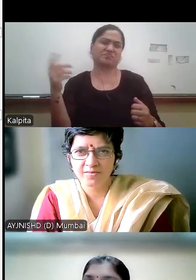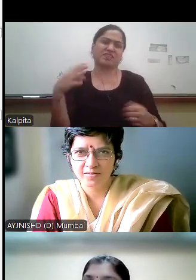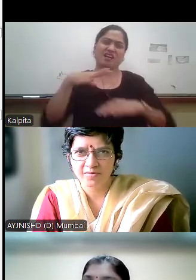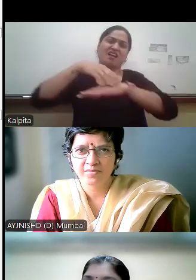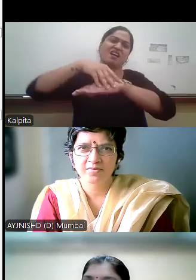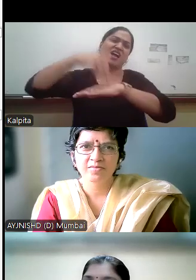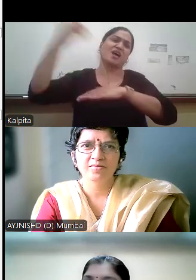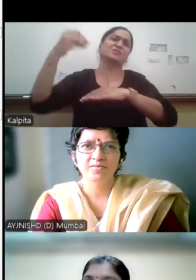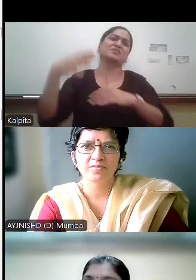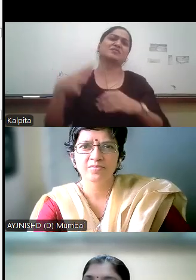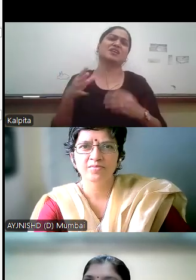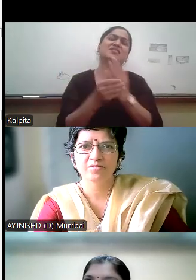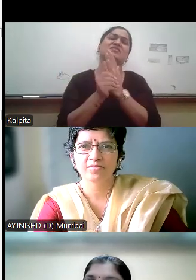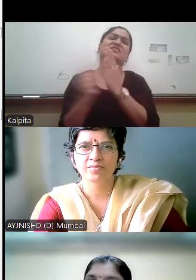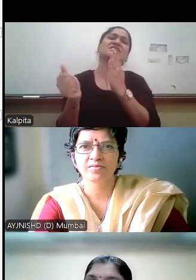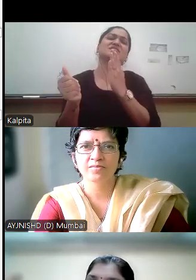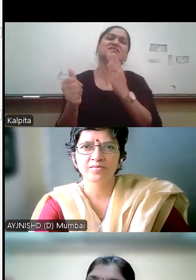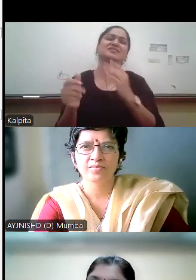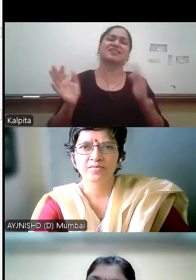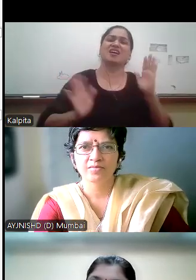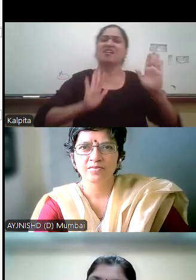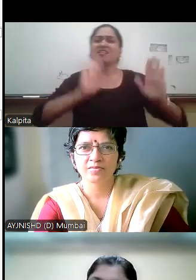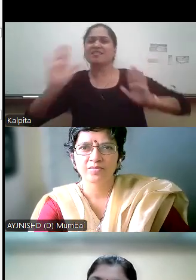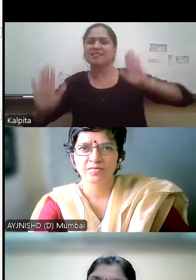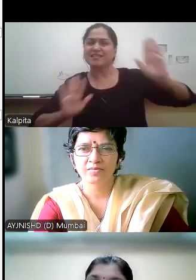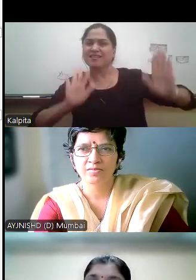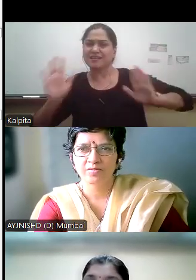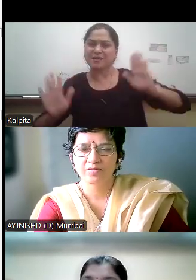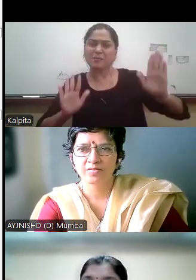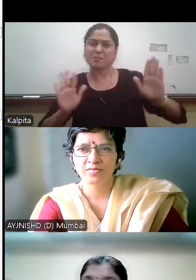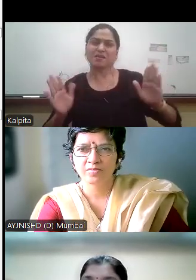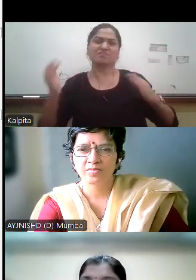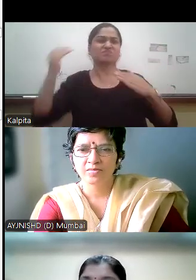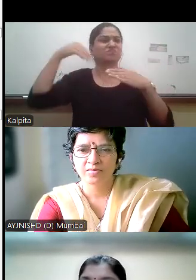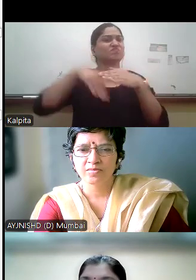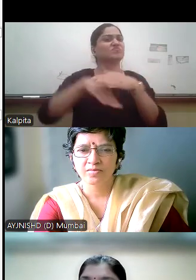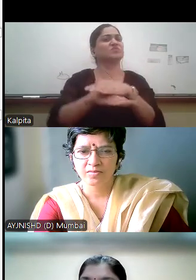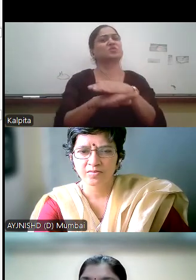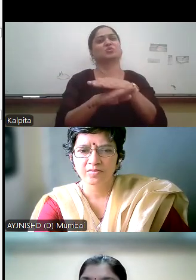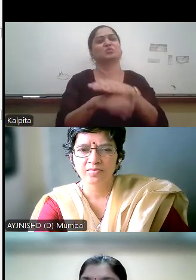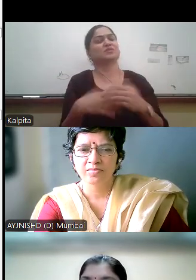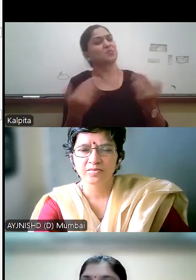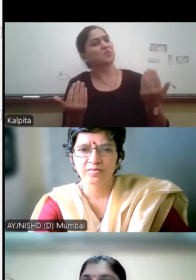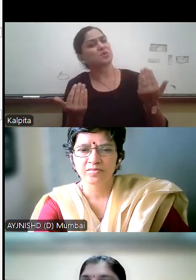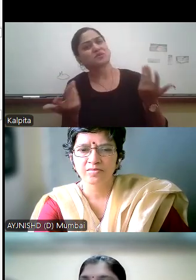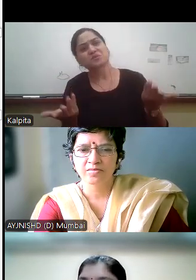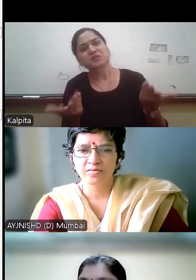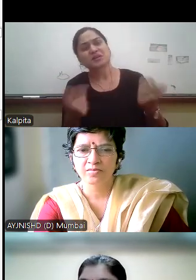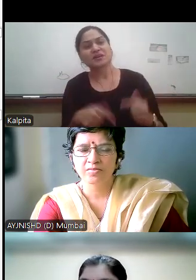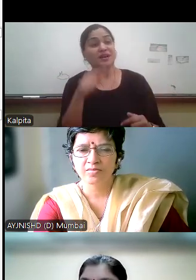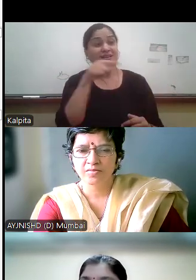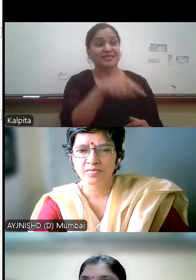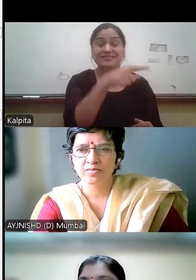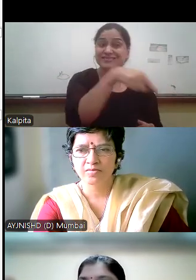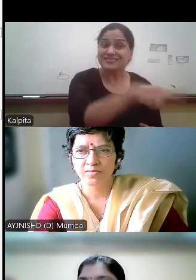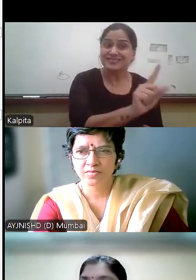the child through various movements, drama to, use it to help identify his creative skills,